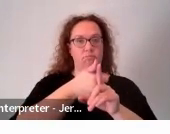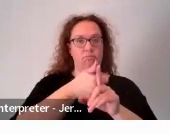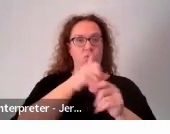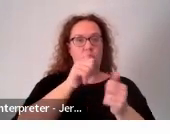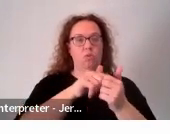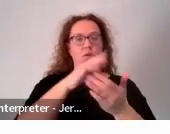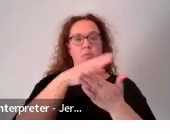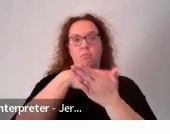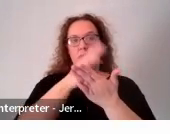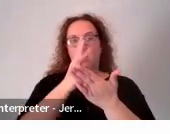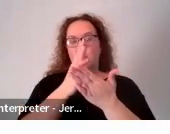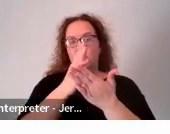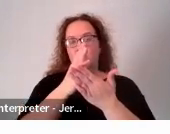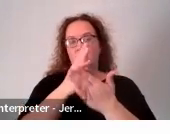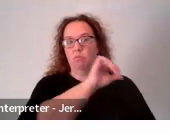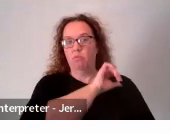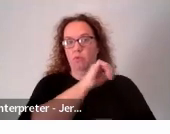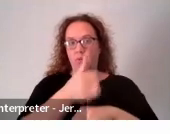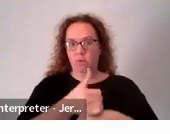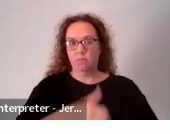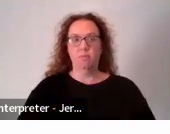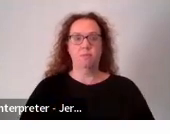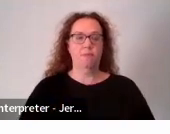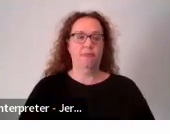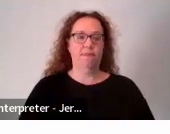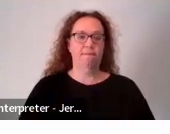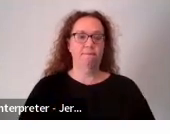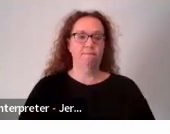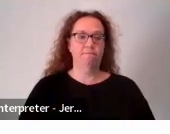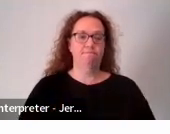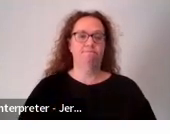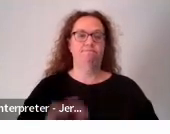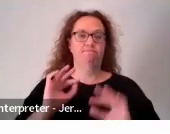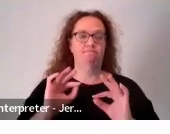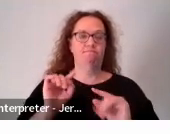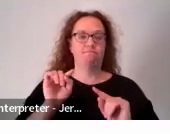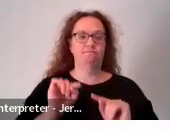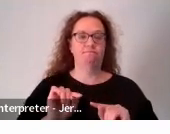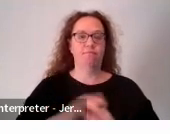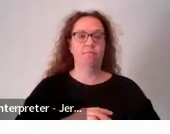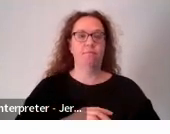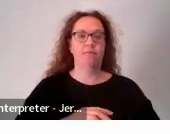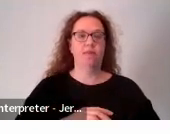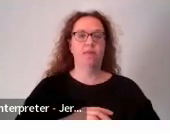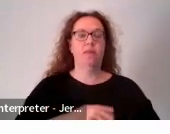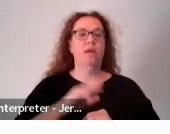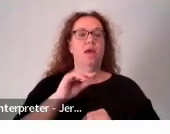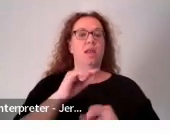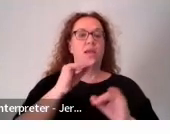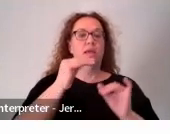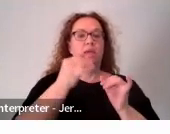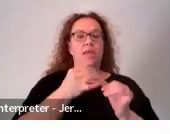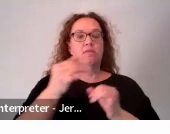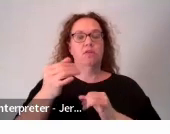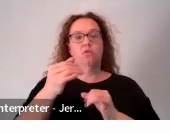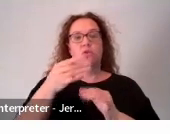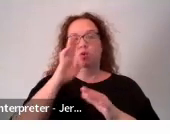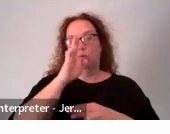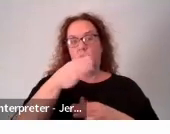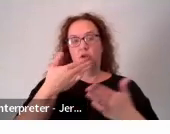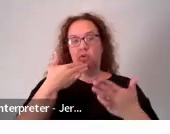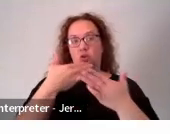with budget authority. Go back, yeah, great. And then as a refresher, individual directed goods and